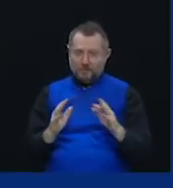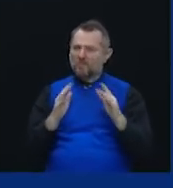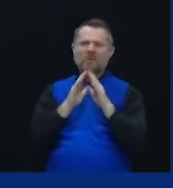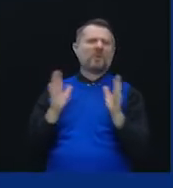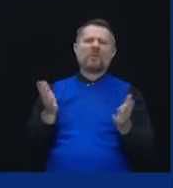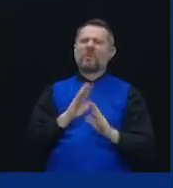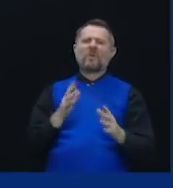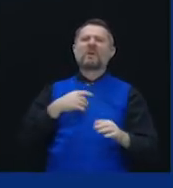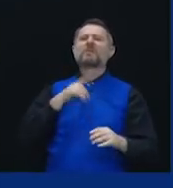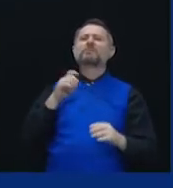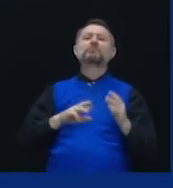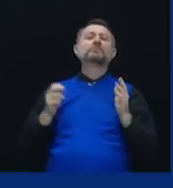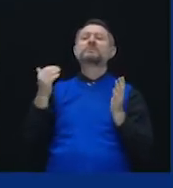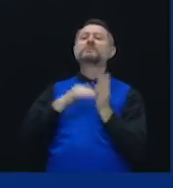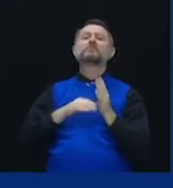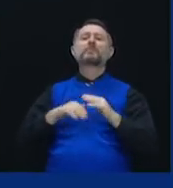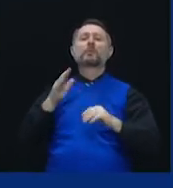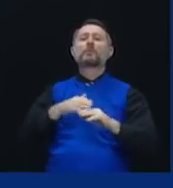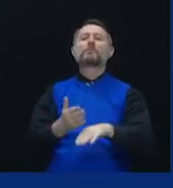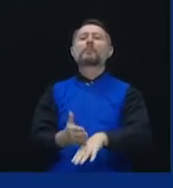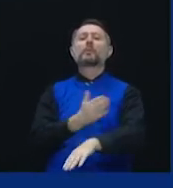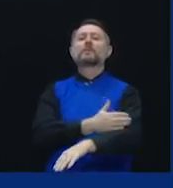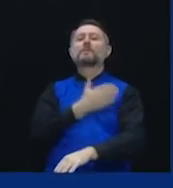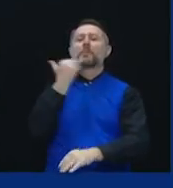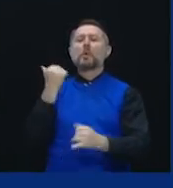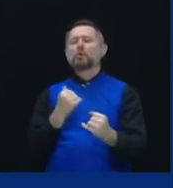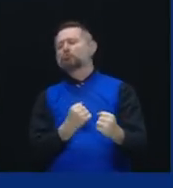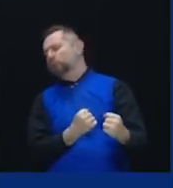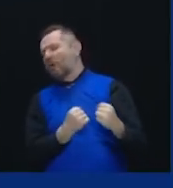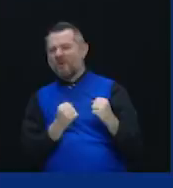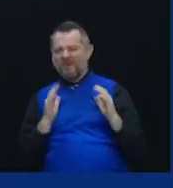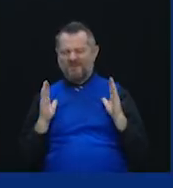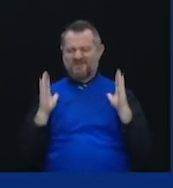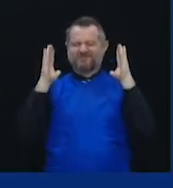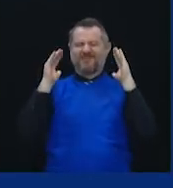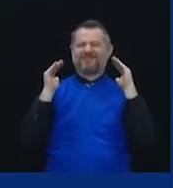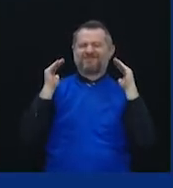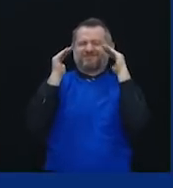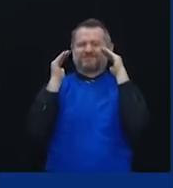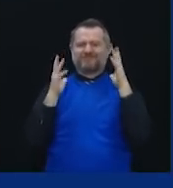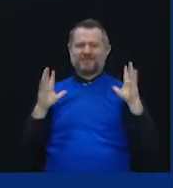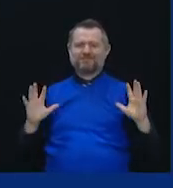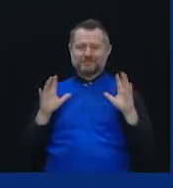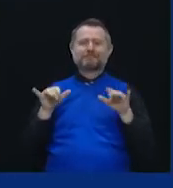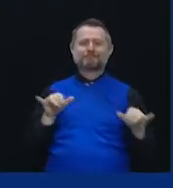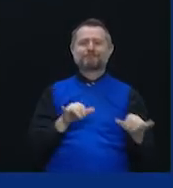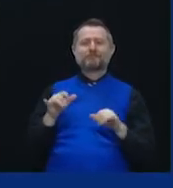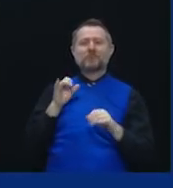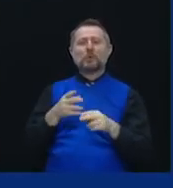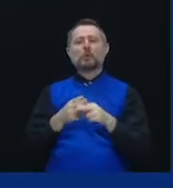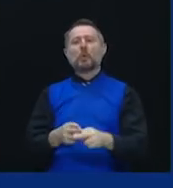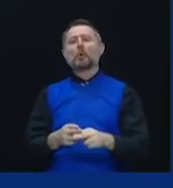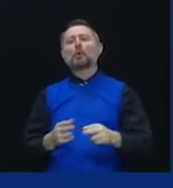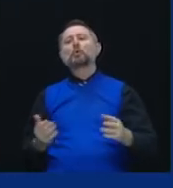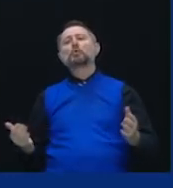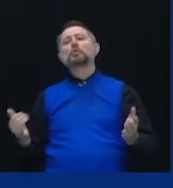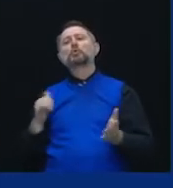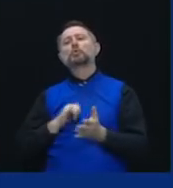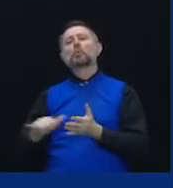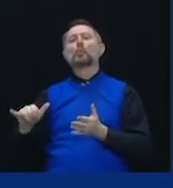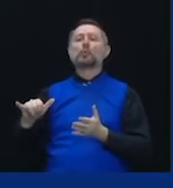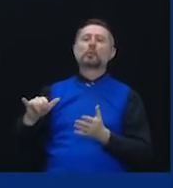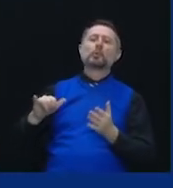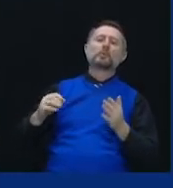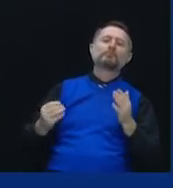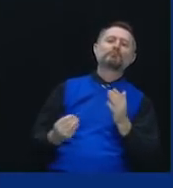better. And that's what we're going to do with the state of New York. And that's the New York spring. It's going to be chapter two of